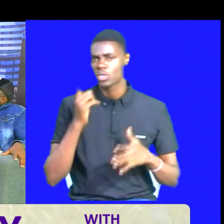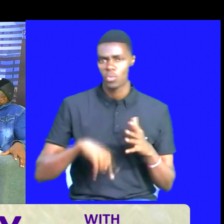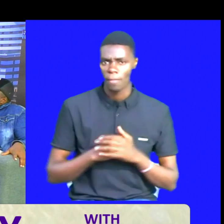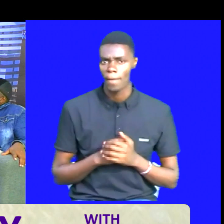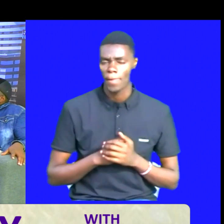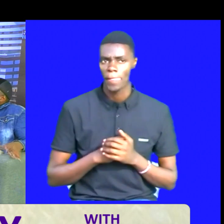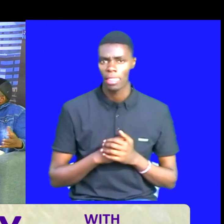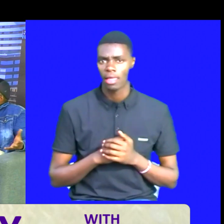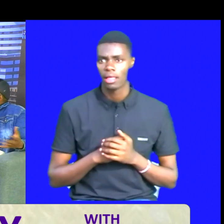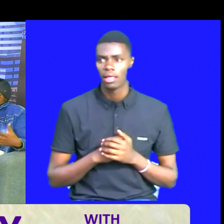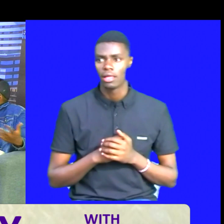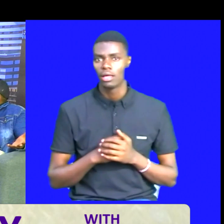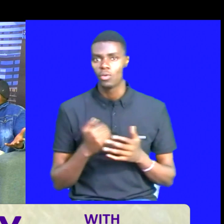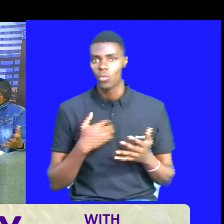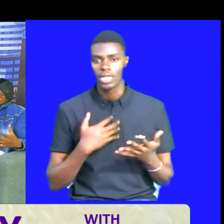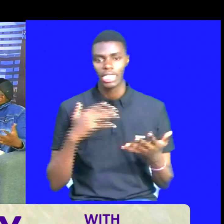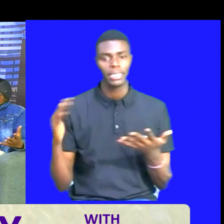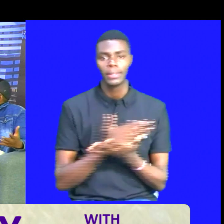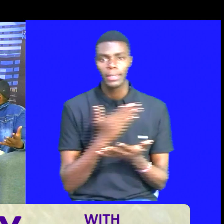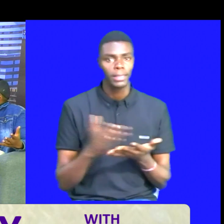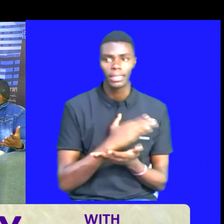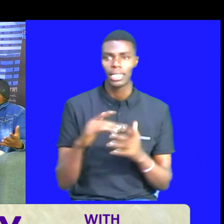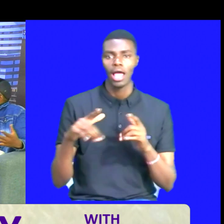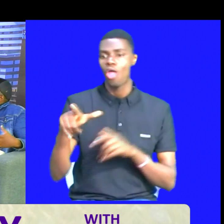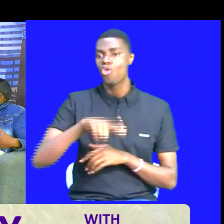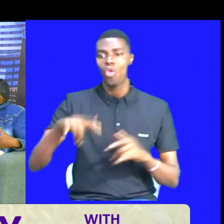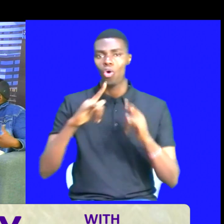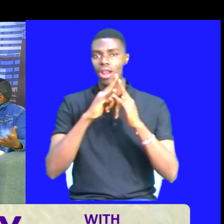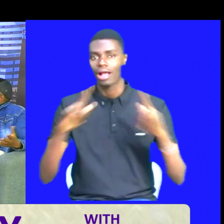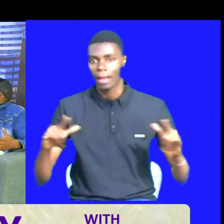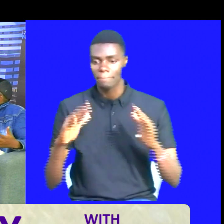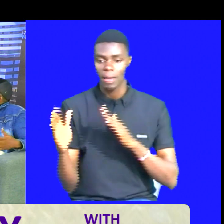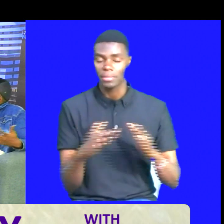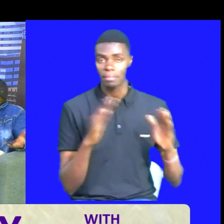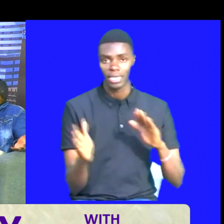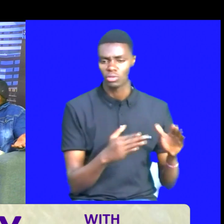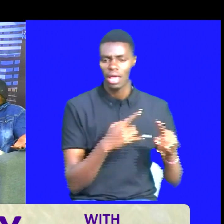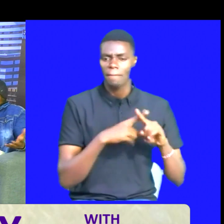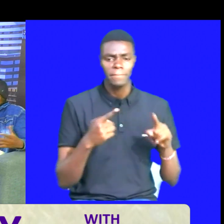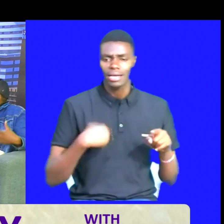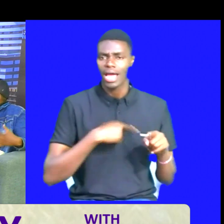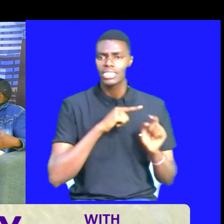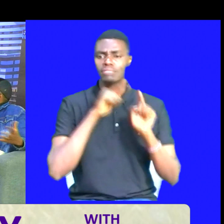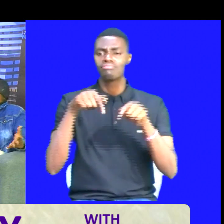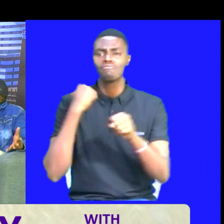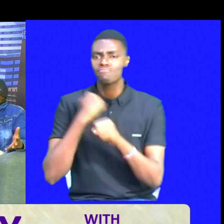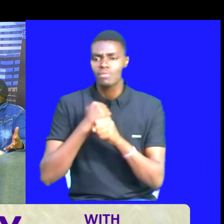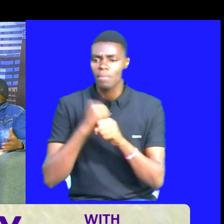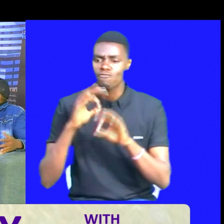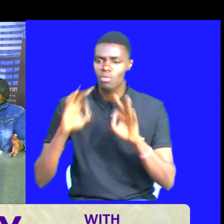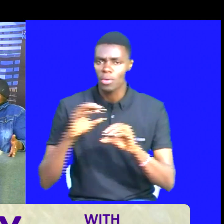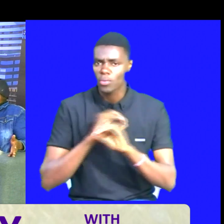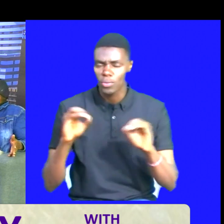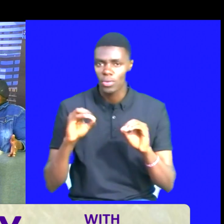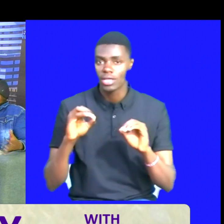are like scrapping off the local camp event, local camp preparation. But again, how can you go and perform if you are not in a local camp? Right. This is